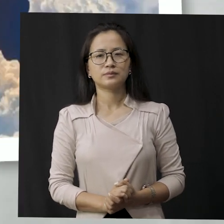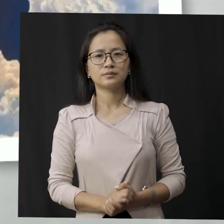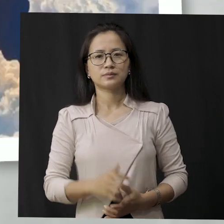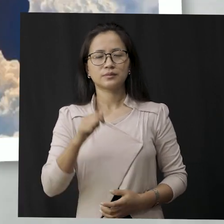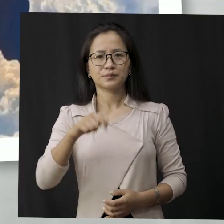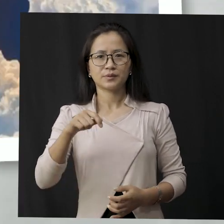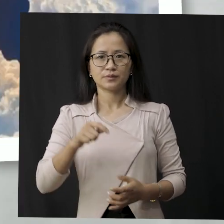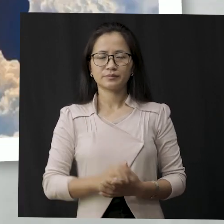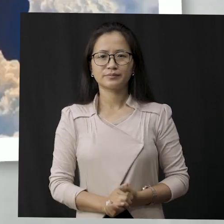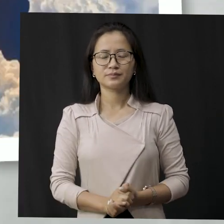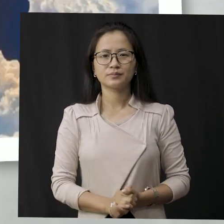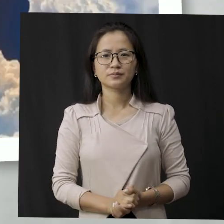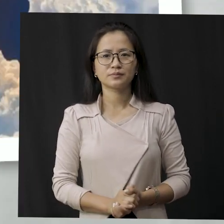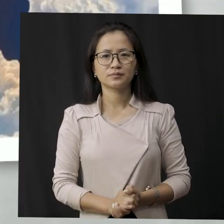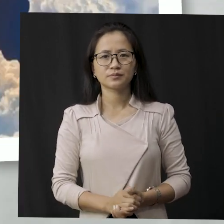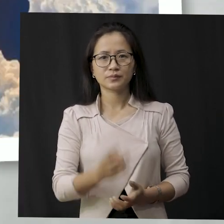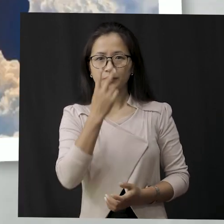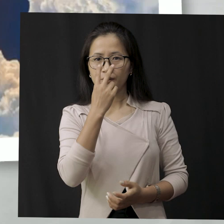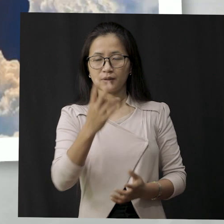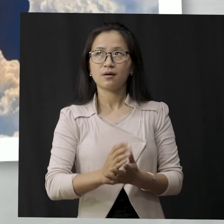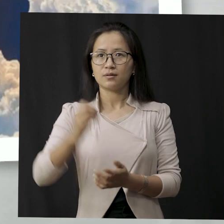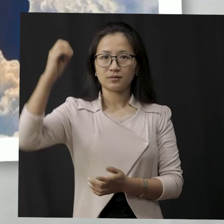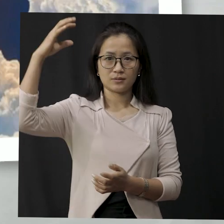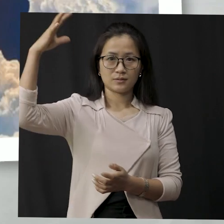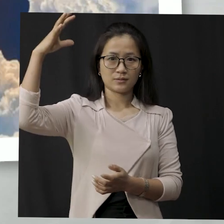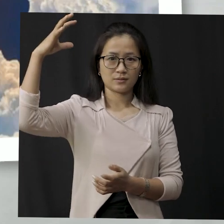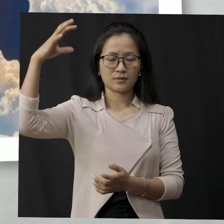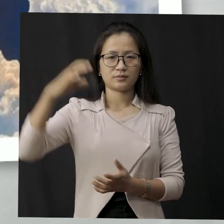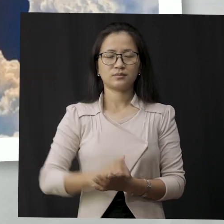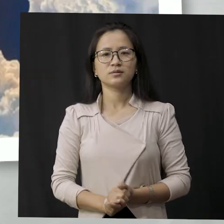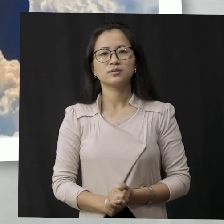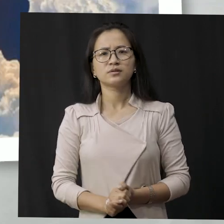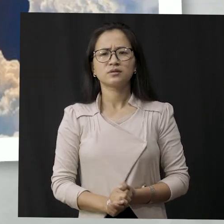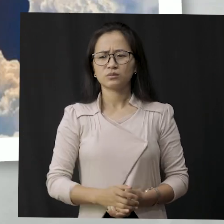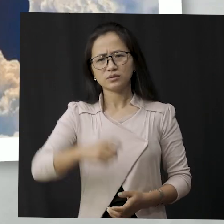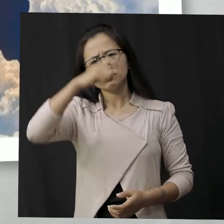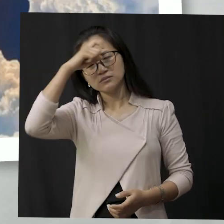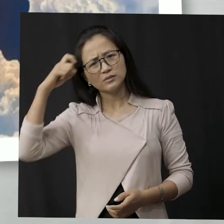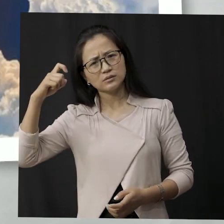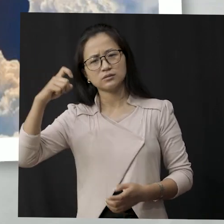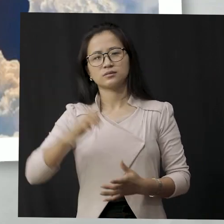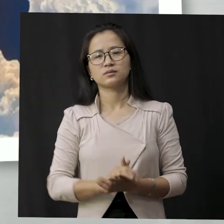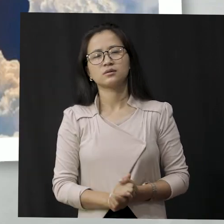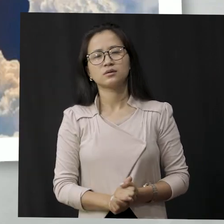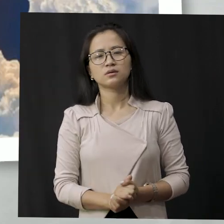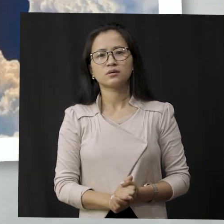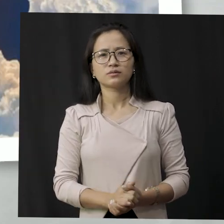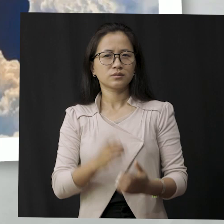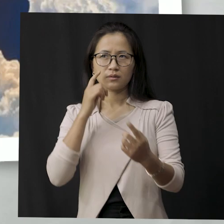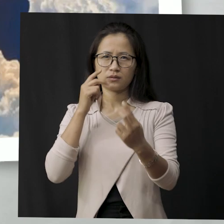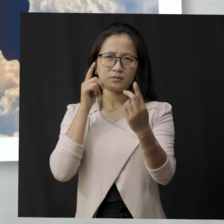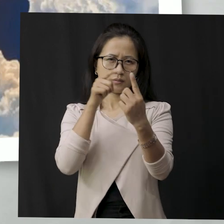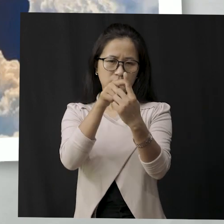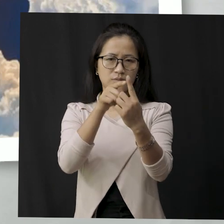Now here students, here we can see sun, and from sun we get like heat. And if we're in direct contact